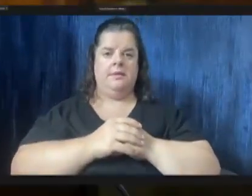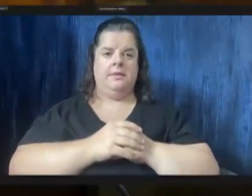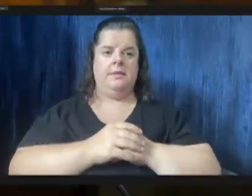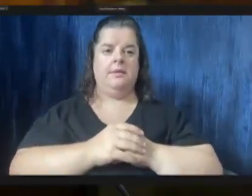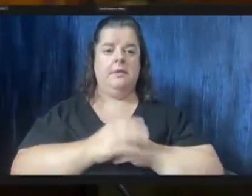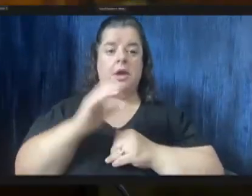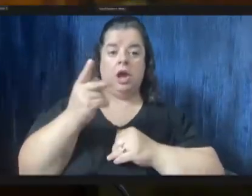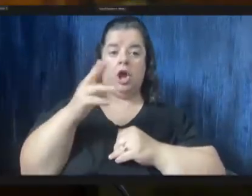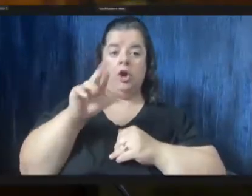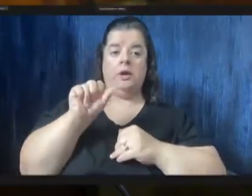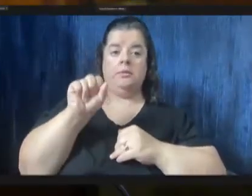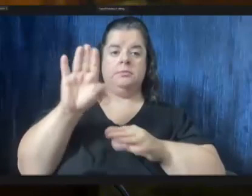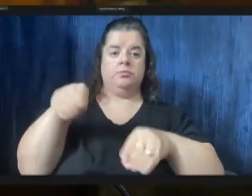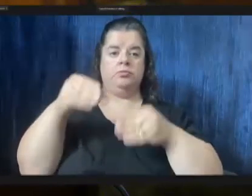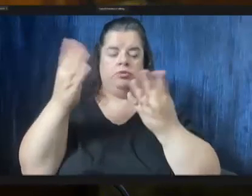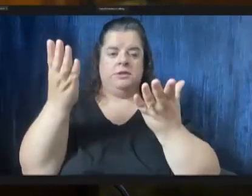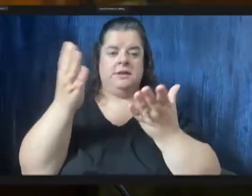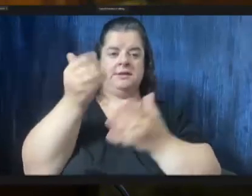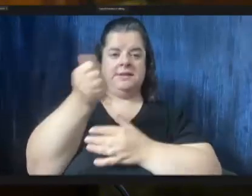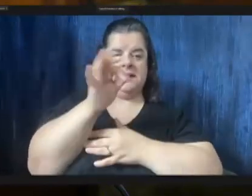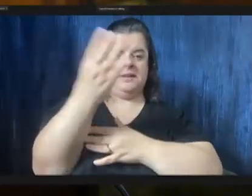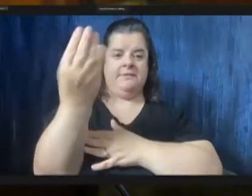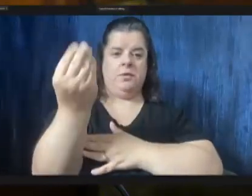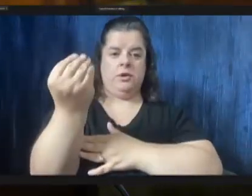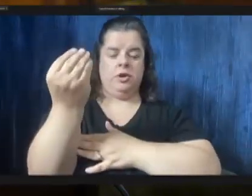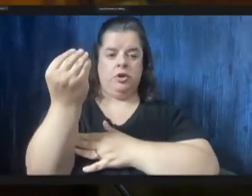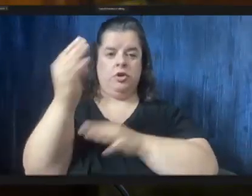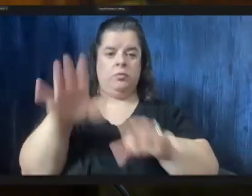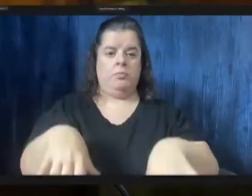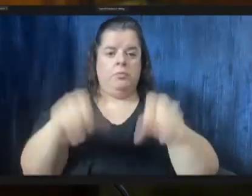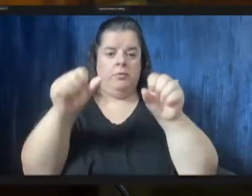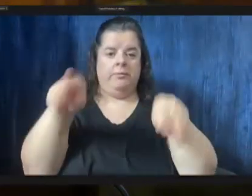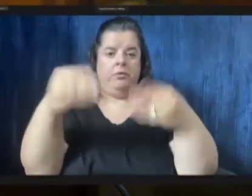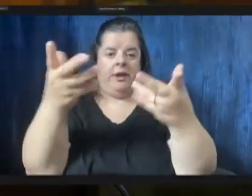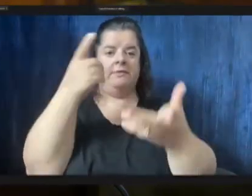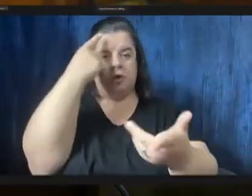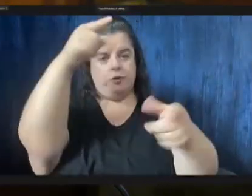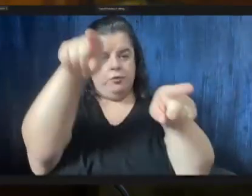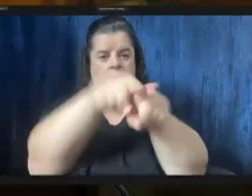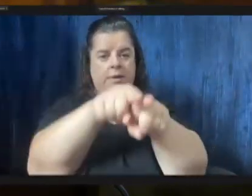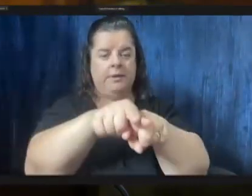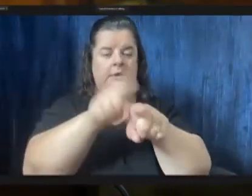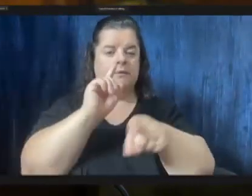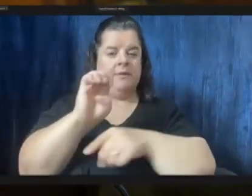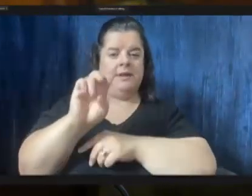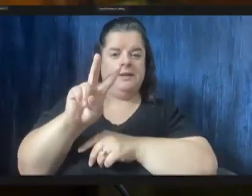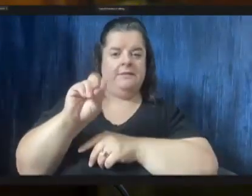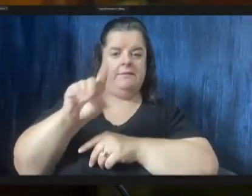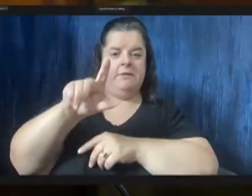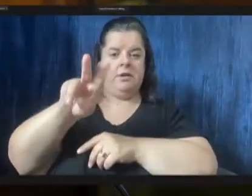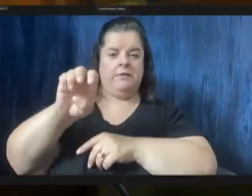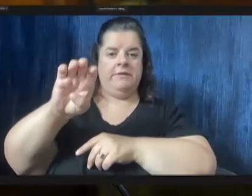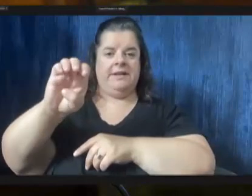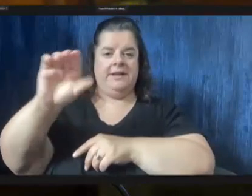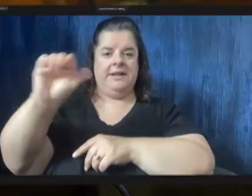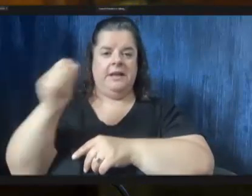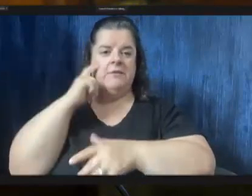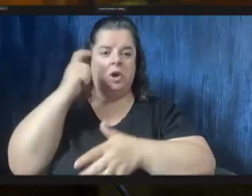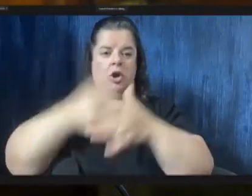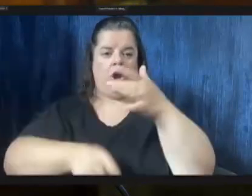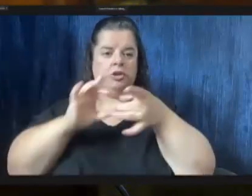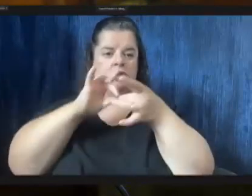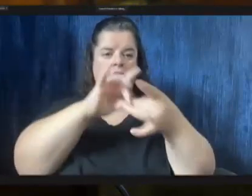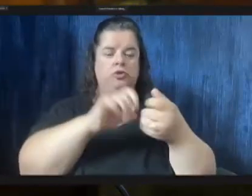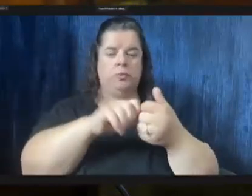Councilman Kraus presents Bill Number 1914, Resolution Providing for an Agreement or Agreements with Evolve EA for costs associated